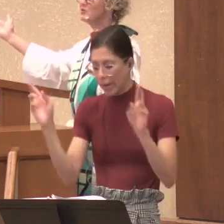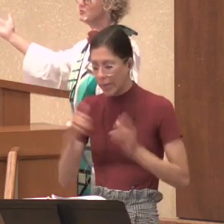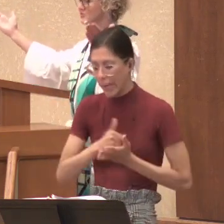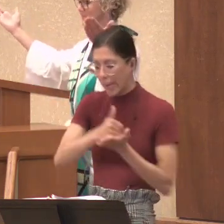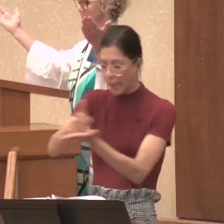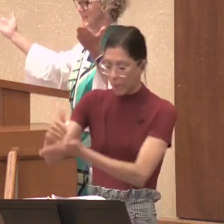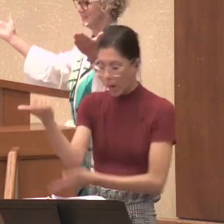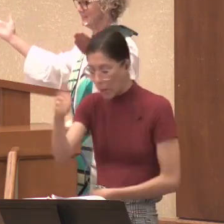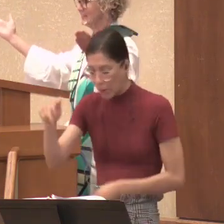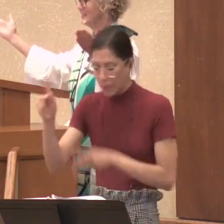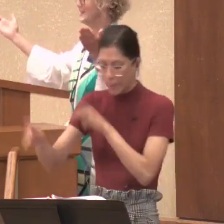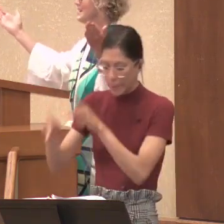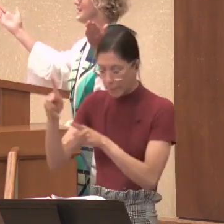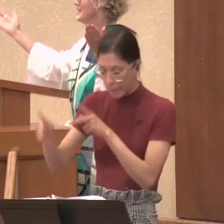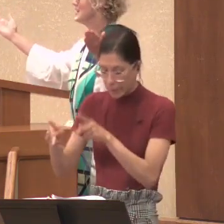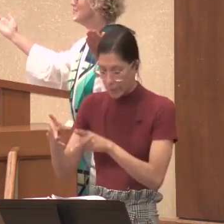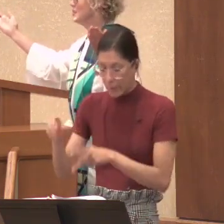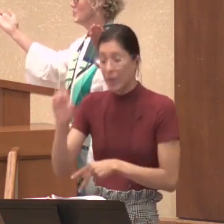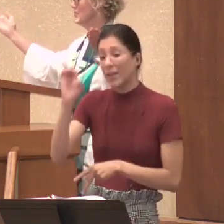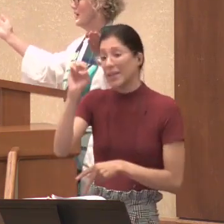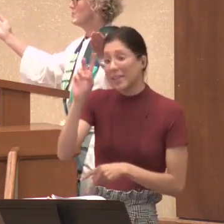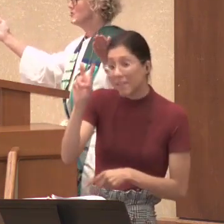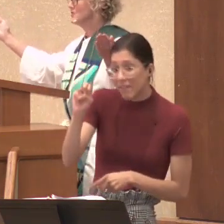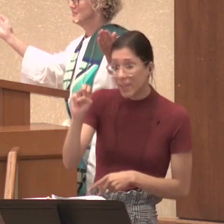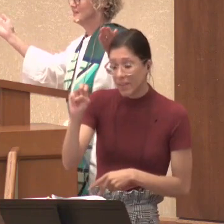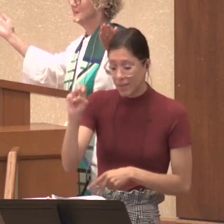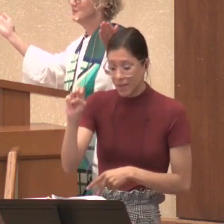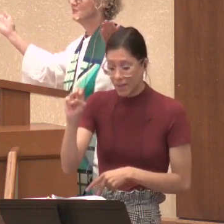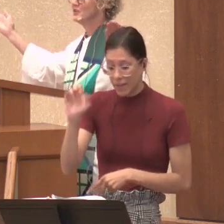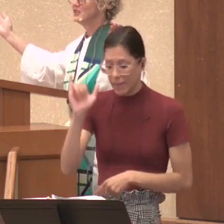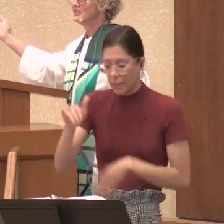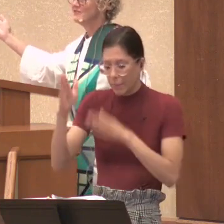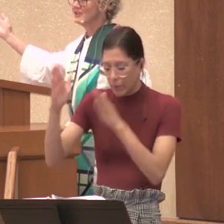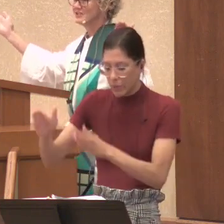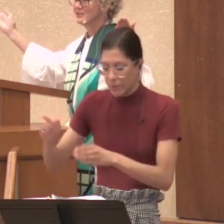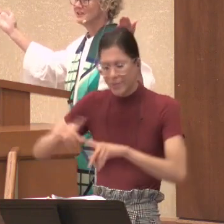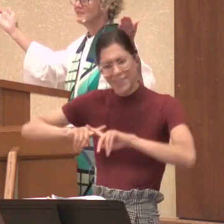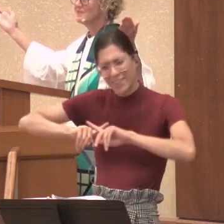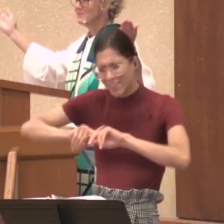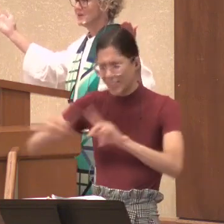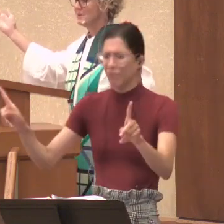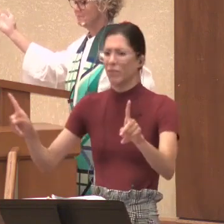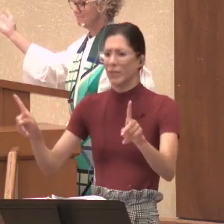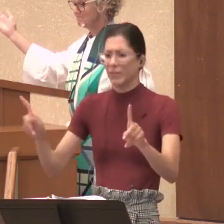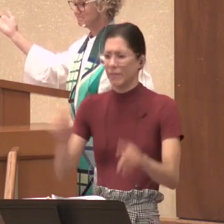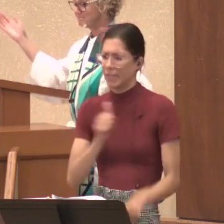help those in need, even when that person is very different